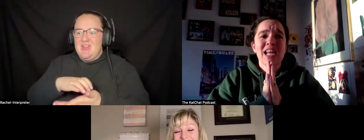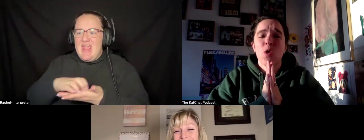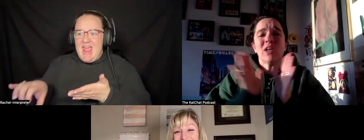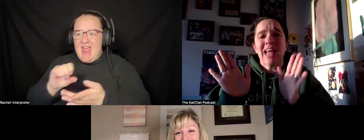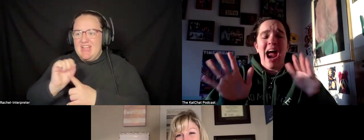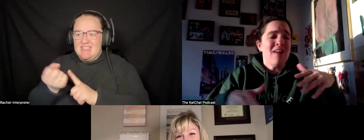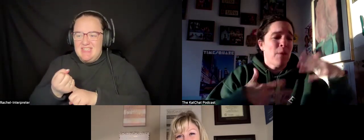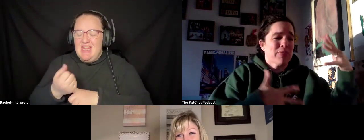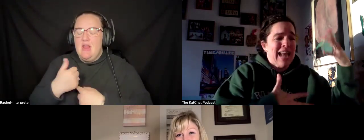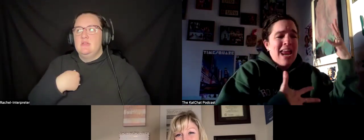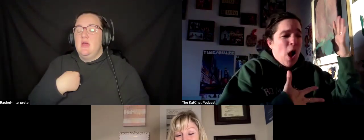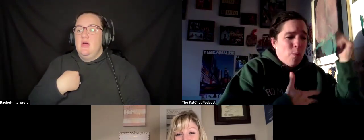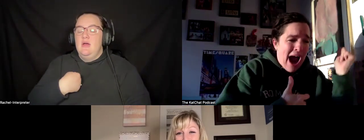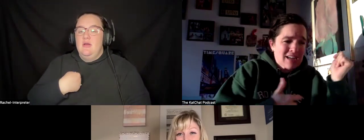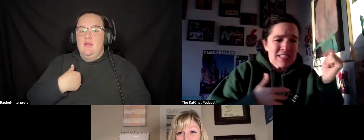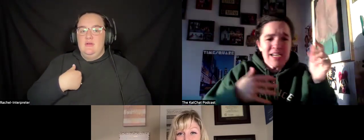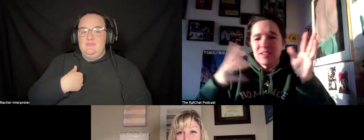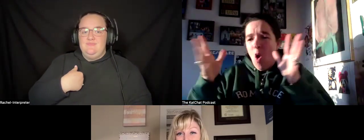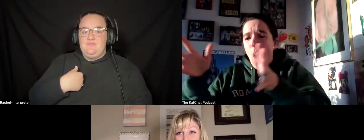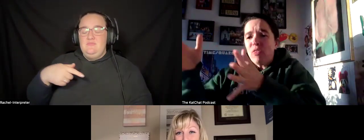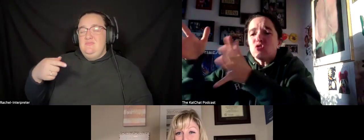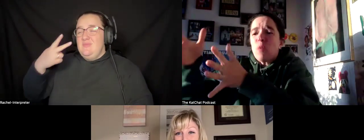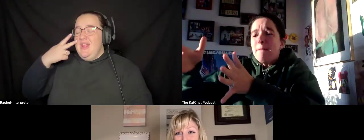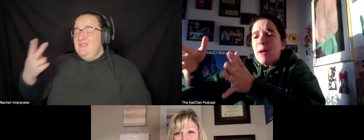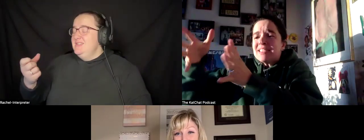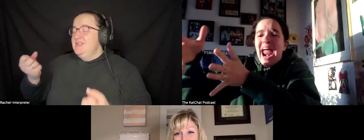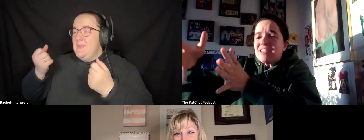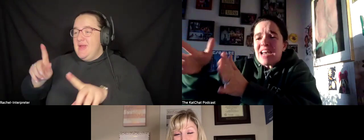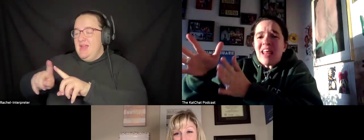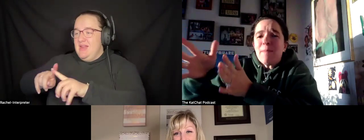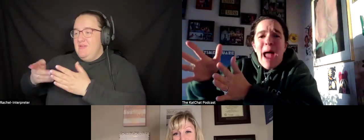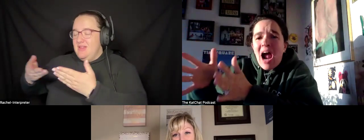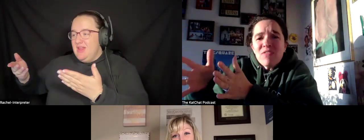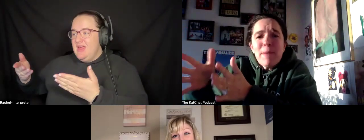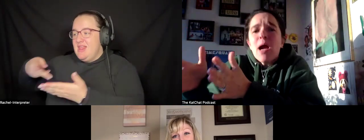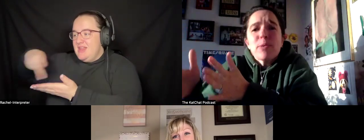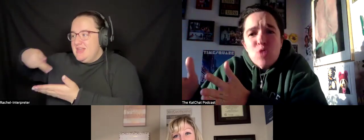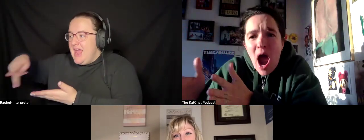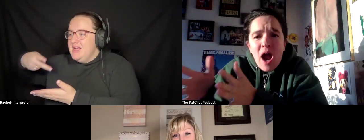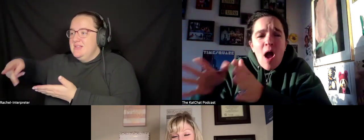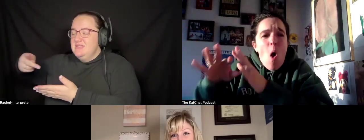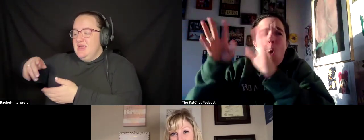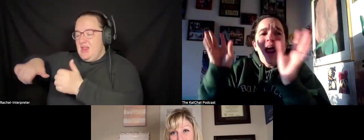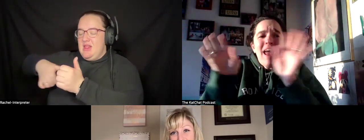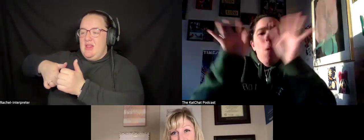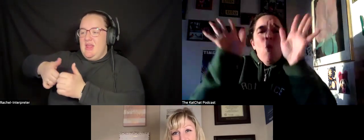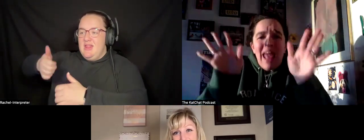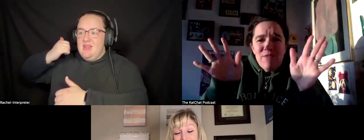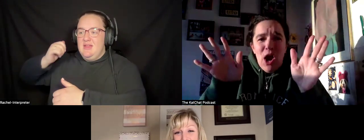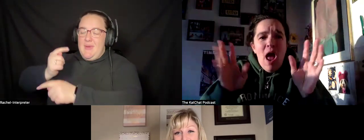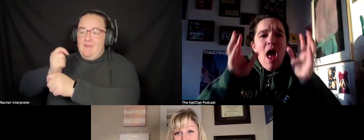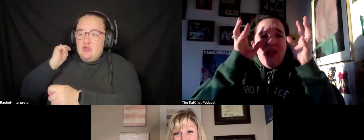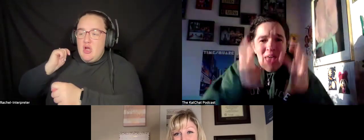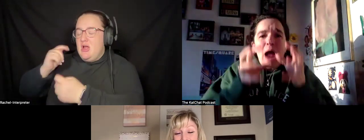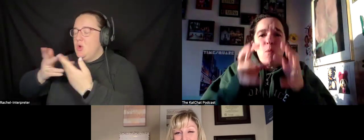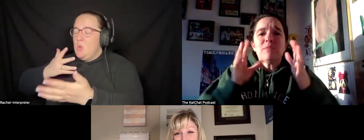I'm telling you, aside from the tango practice or the dancing in the back of the pickup truck or